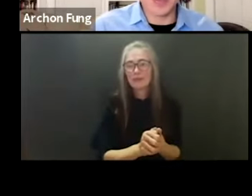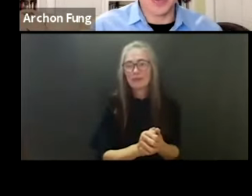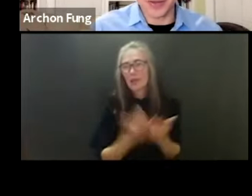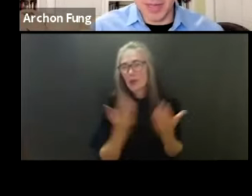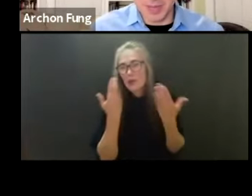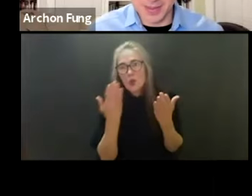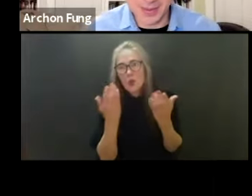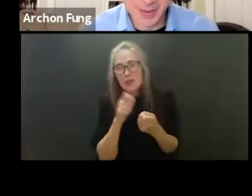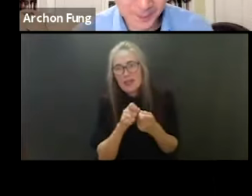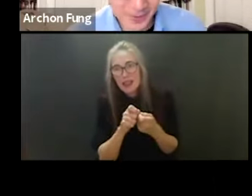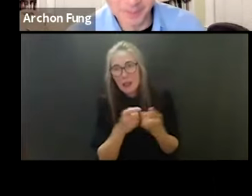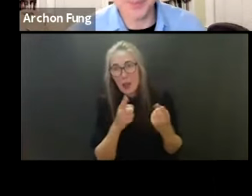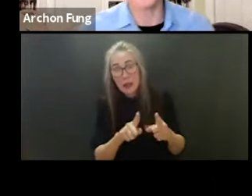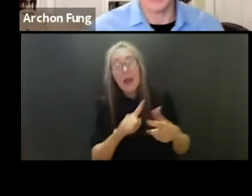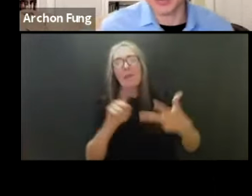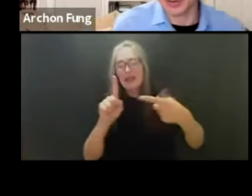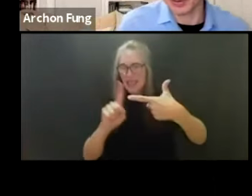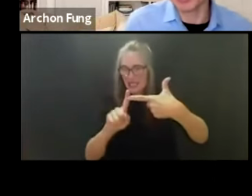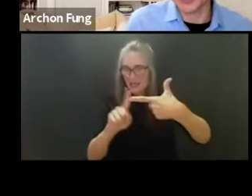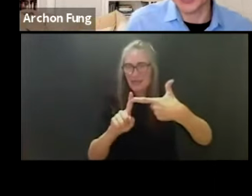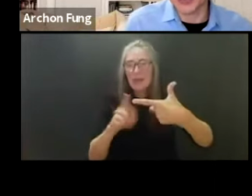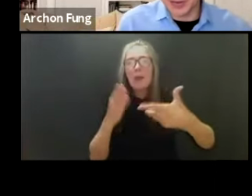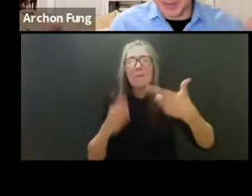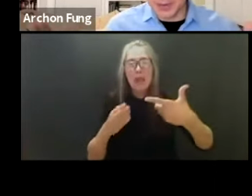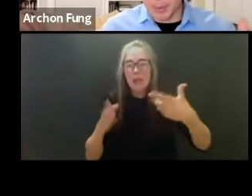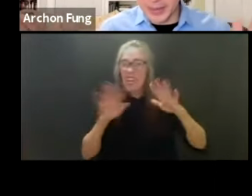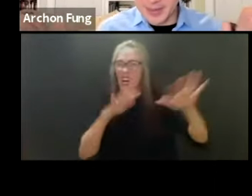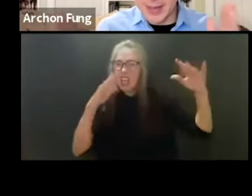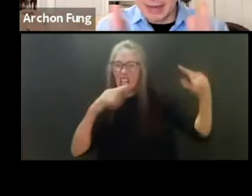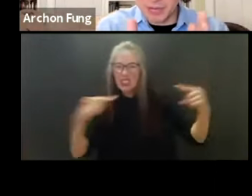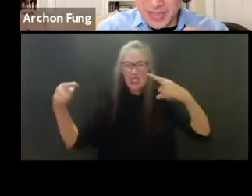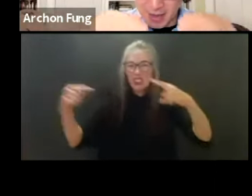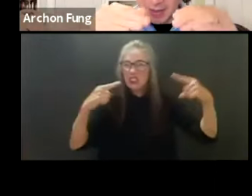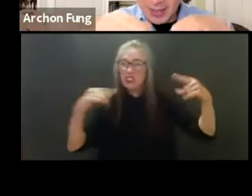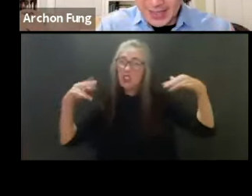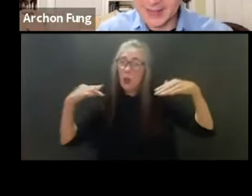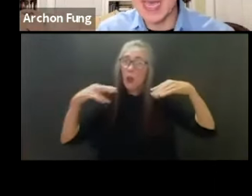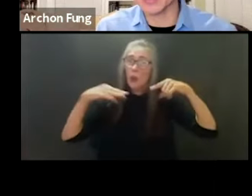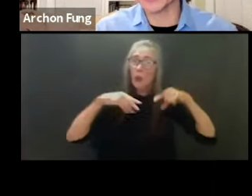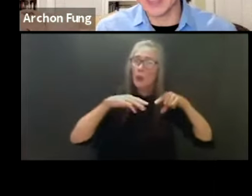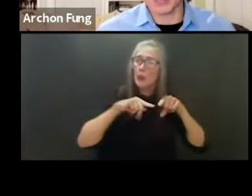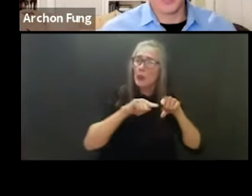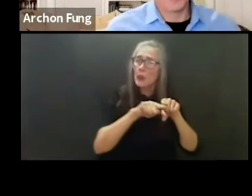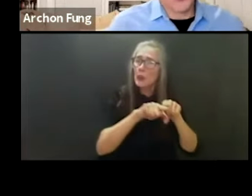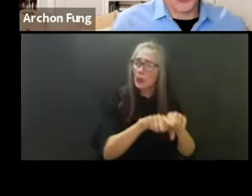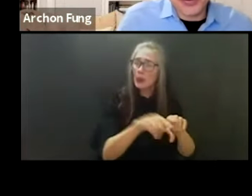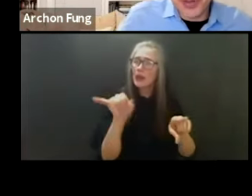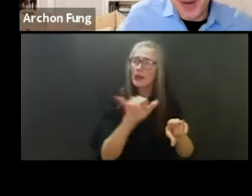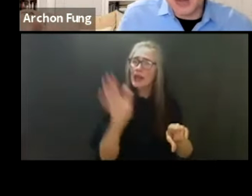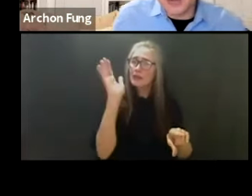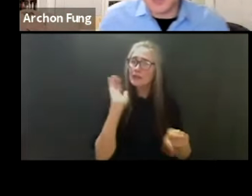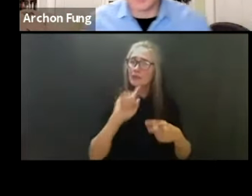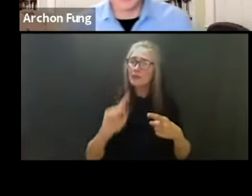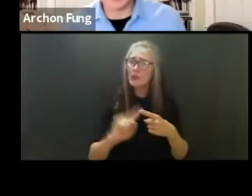consensus, although maybe the details are a little bit differently. But the point is, it narrows down and settles down to